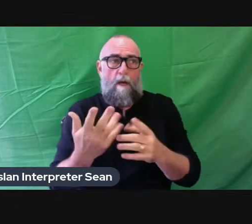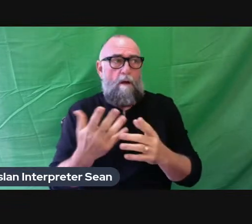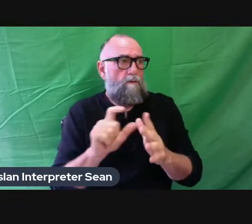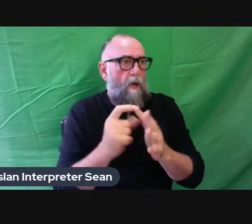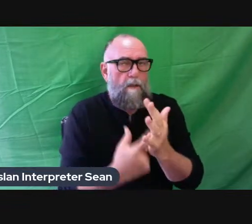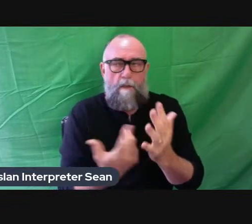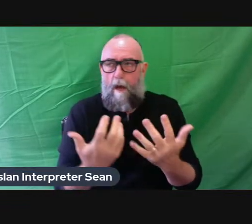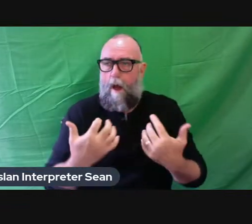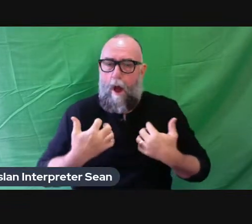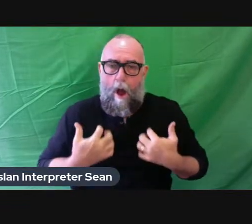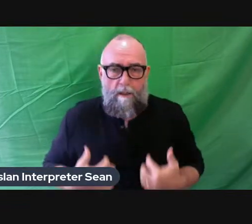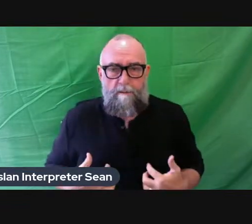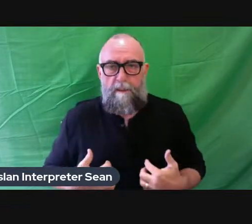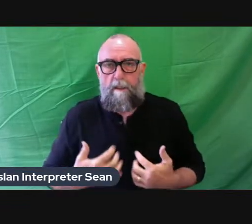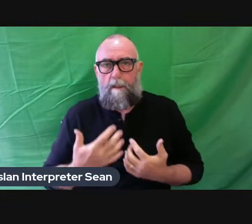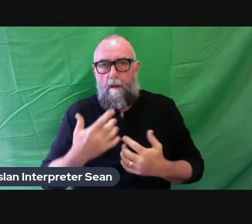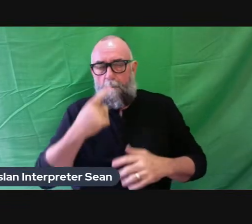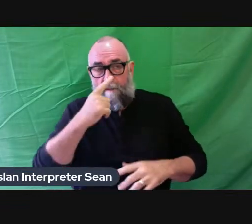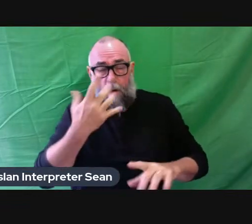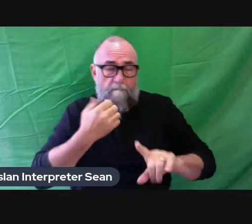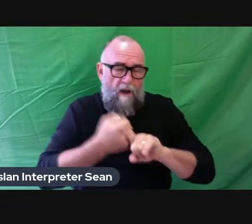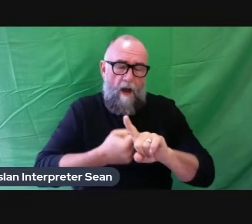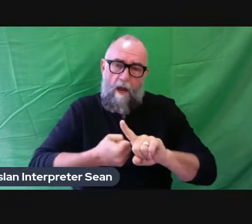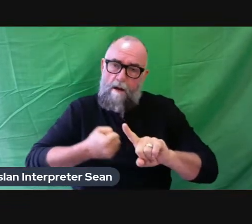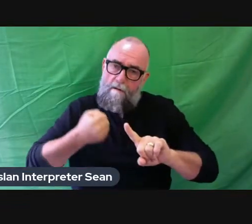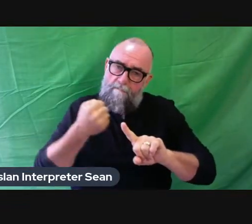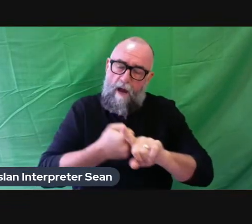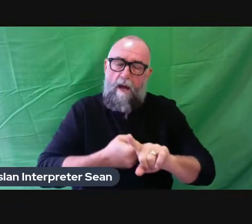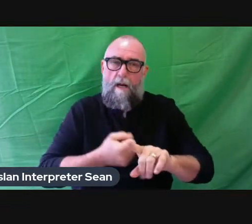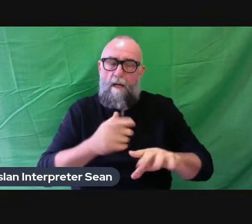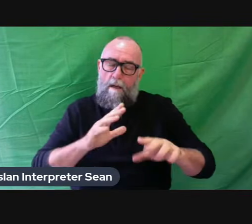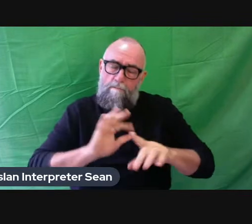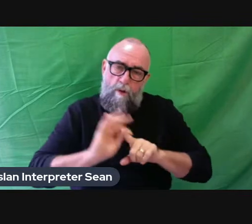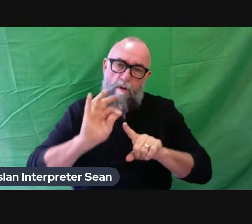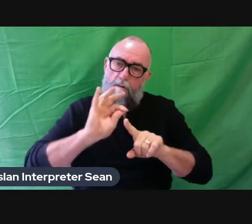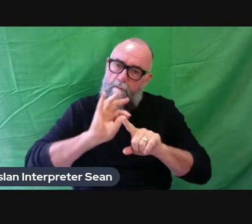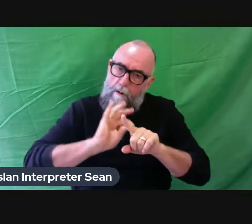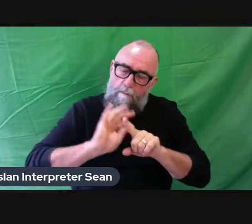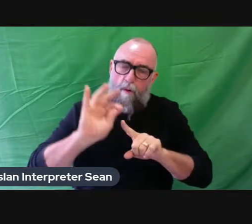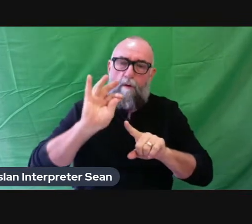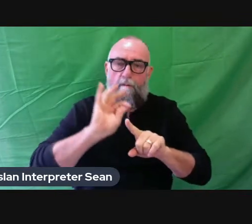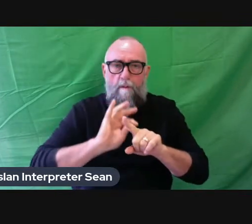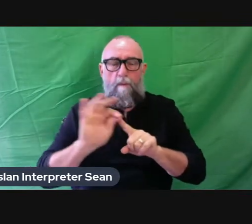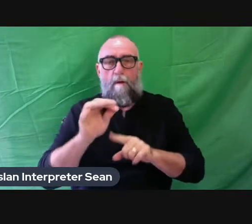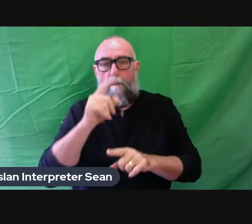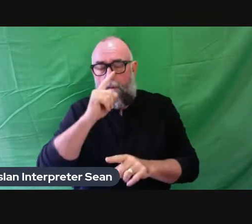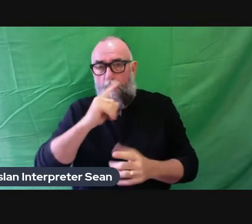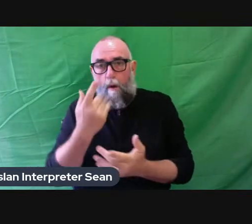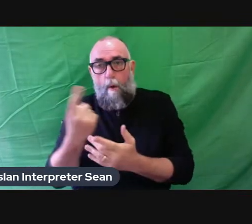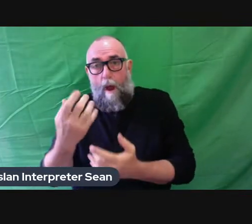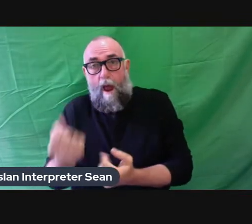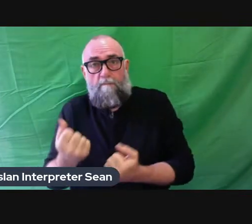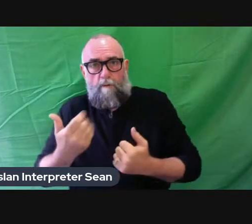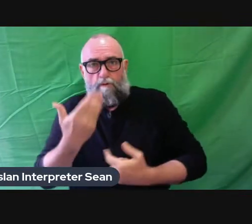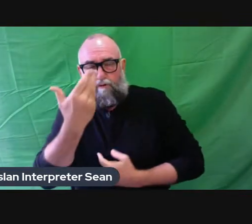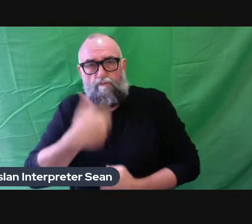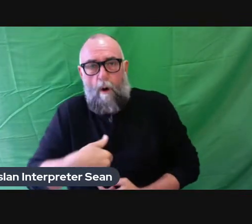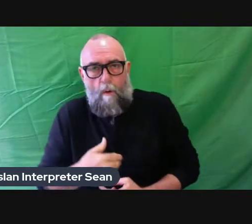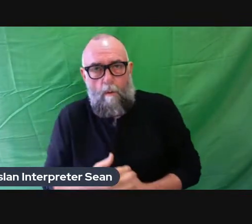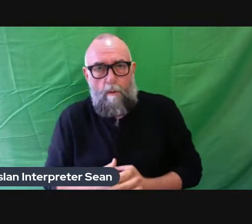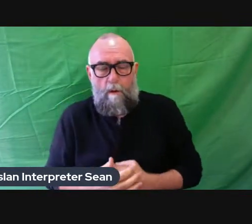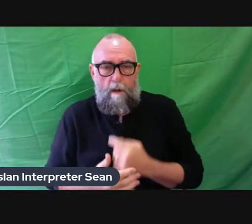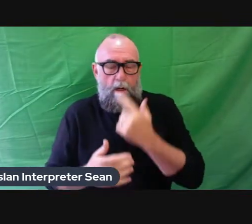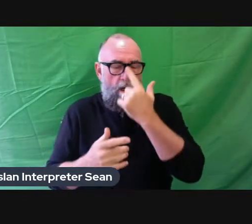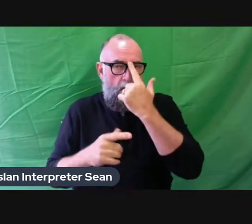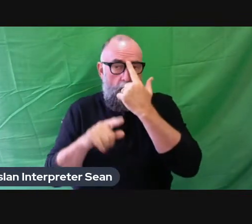who work tirelessly to prevent, treat, and support those affected by stroke. If you look around this room,